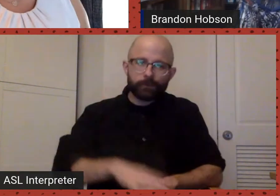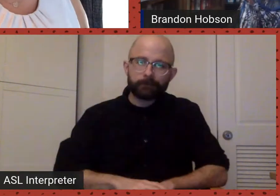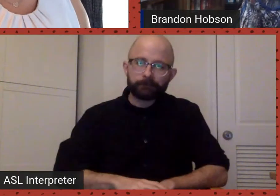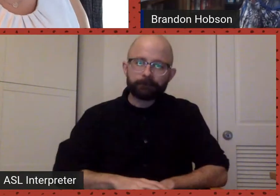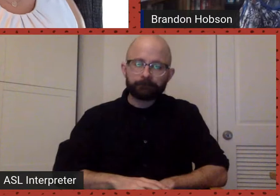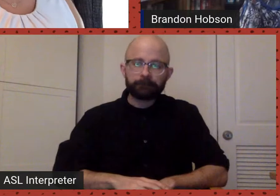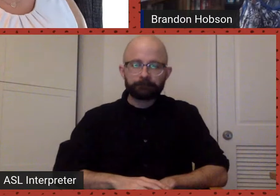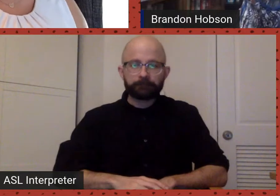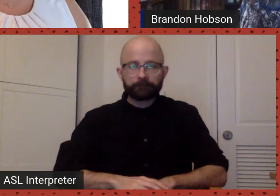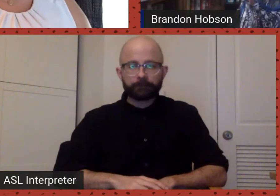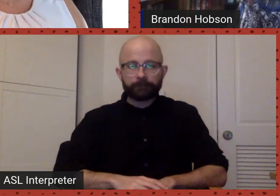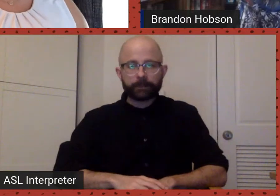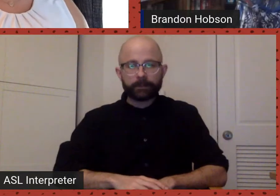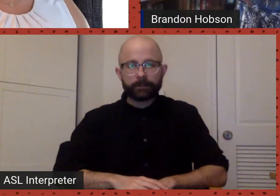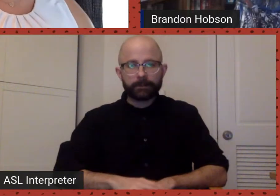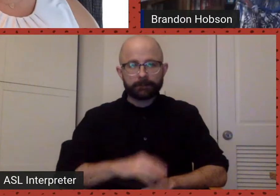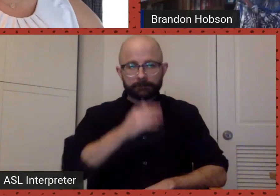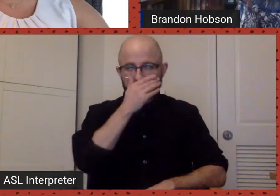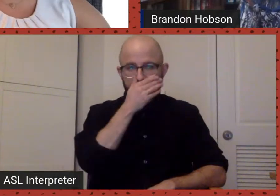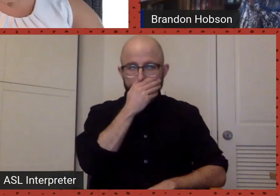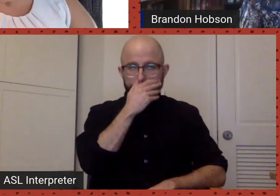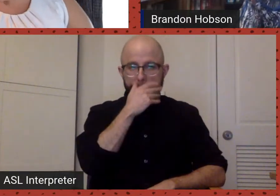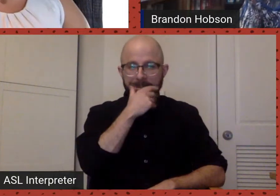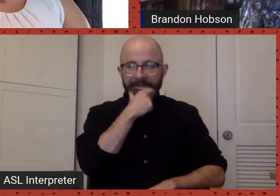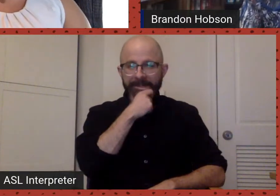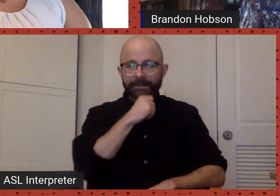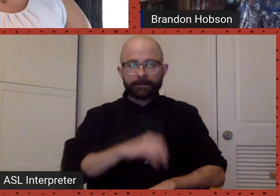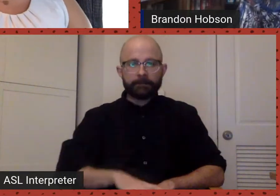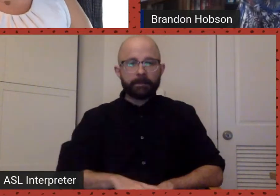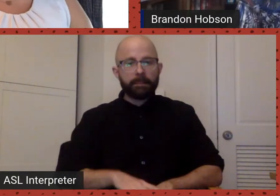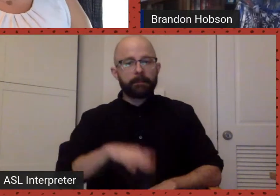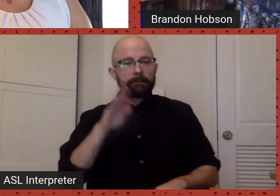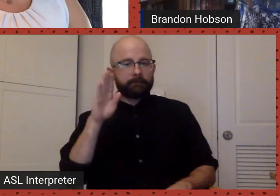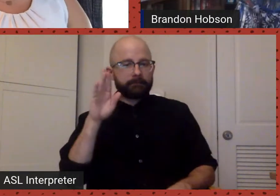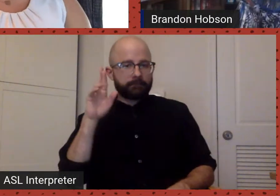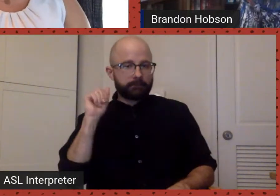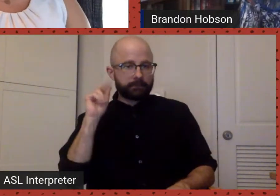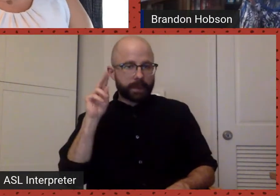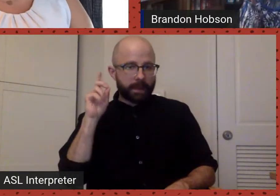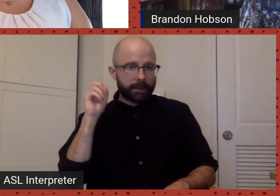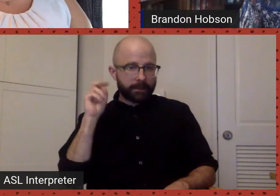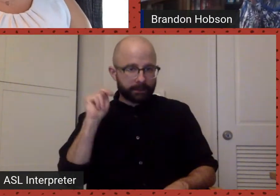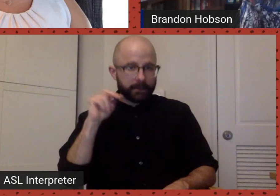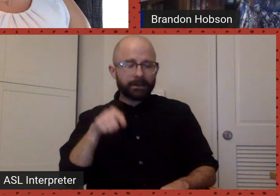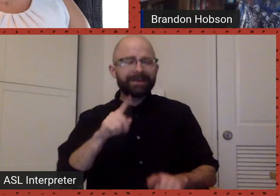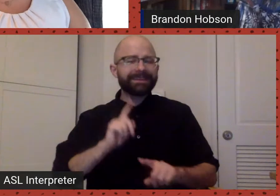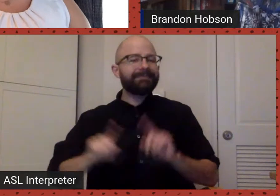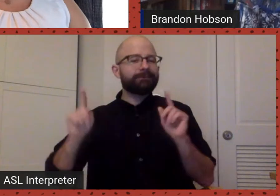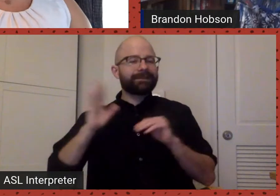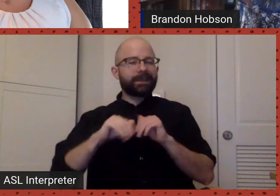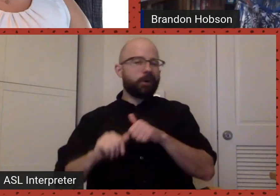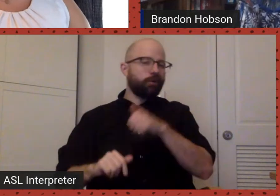or the process? Yeah, it was different, I think, than my other, because I really wanted to,